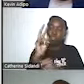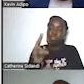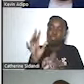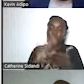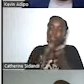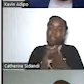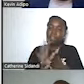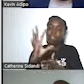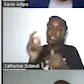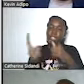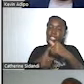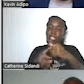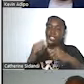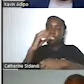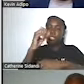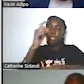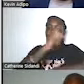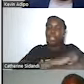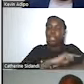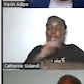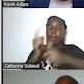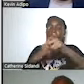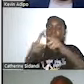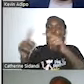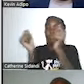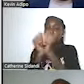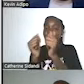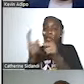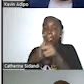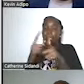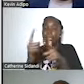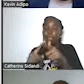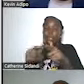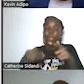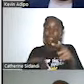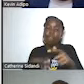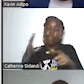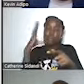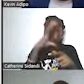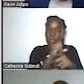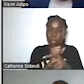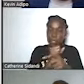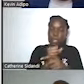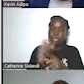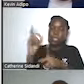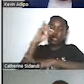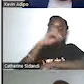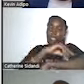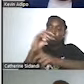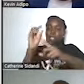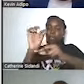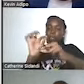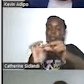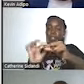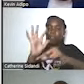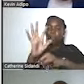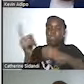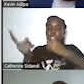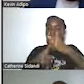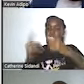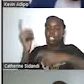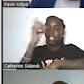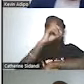the days present only 10. So 10 absent days. So it will be 10 absent days divided by 56 days. Then you get that 2